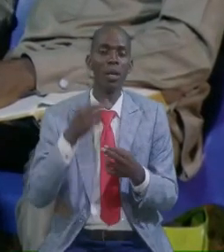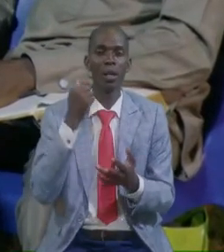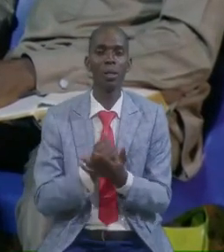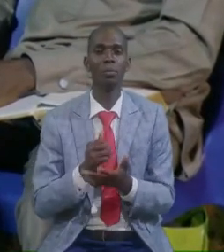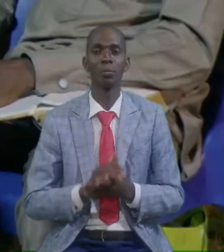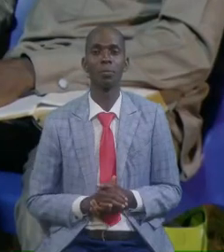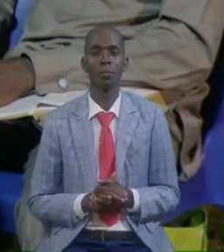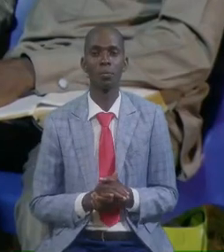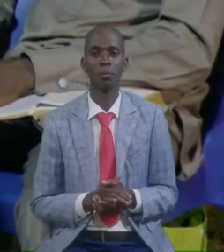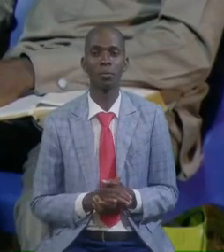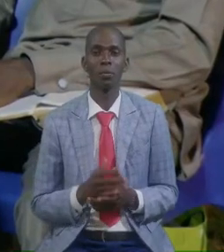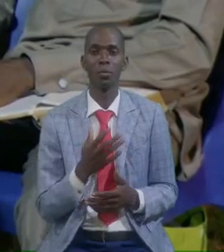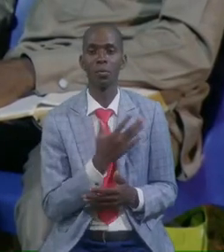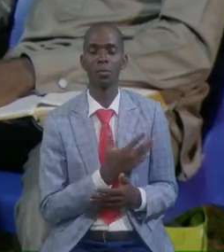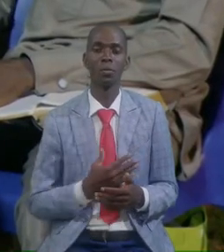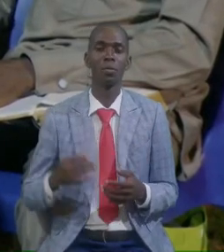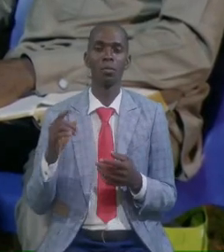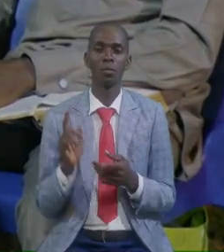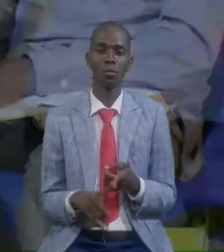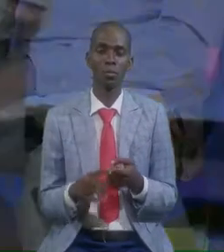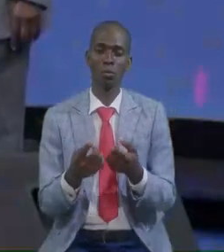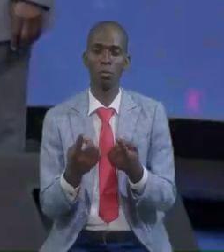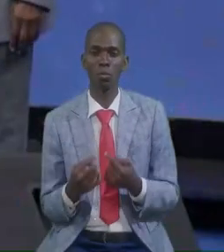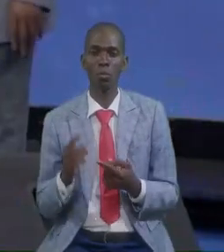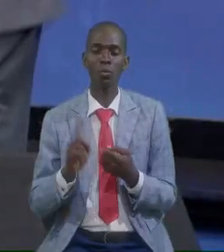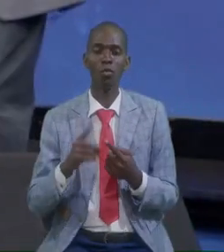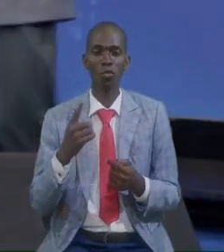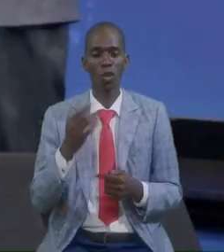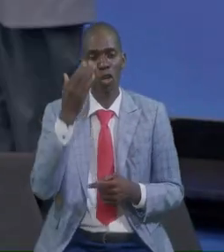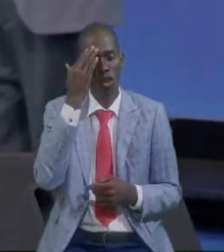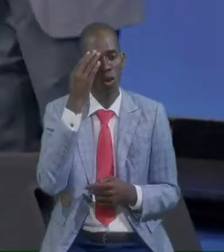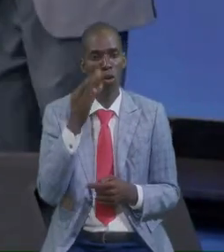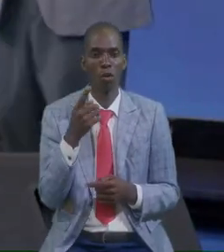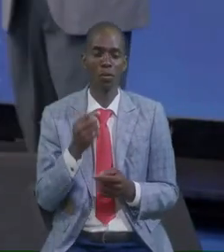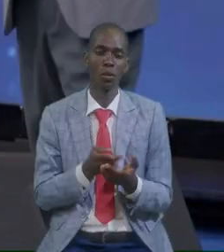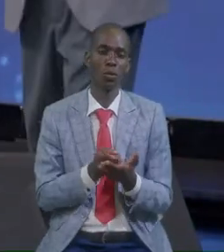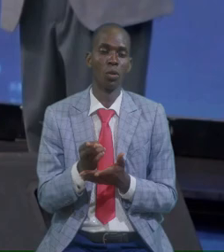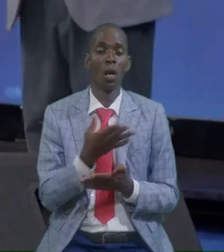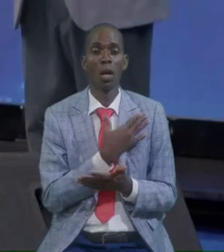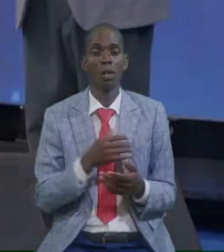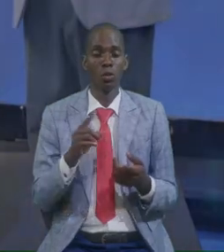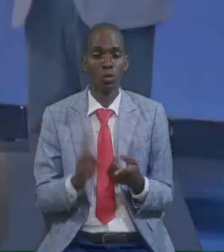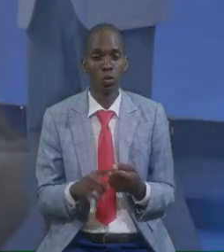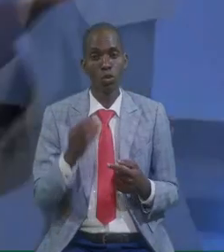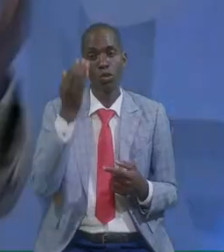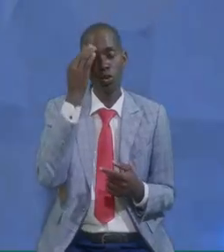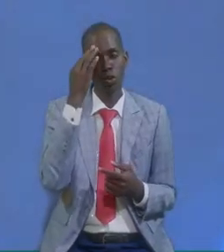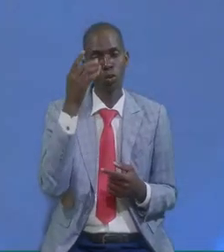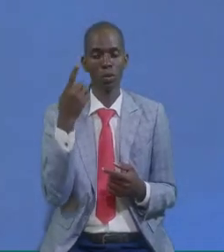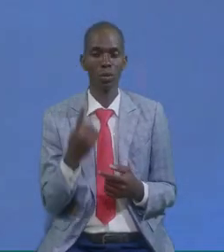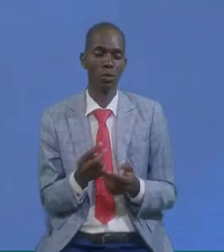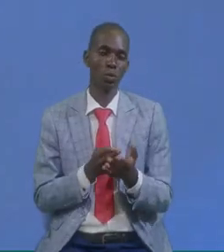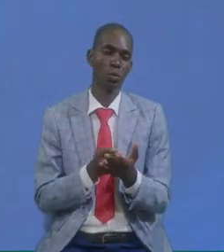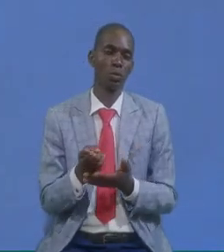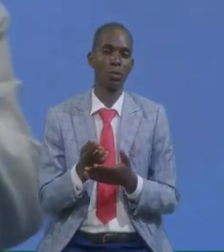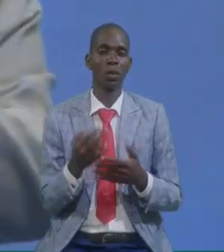to come unto the knowledge of the truth. And to come unto the knowledge of the truth. Look